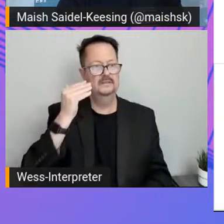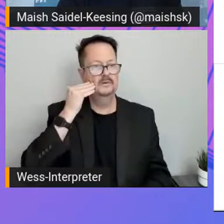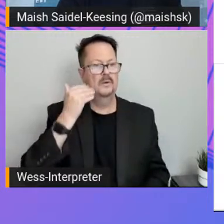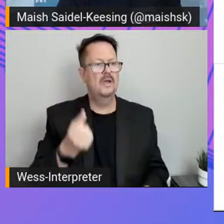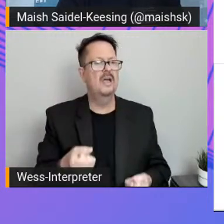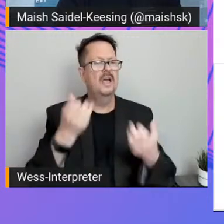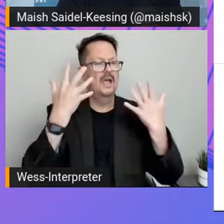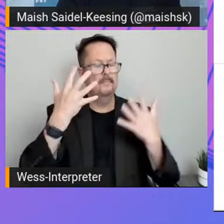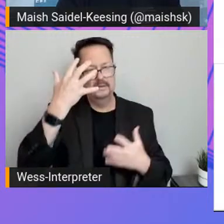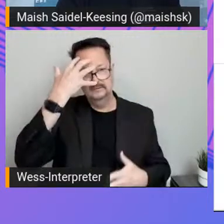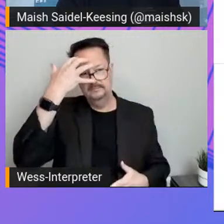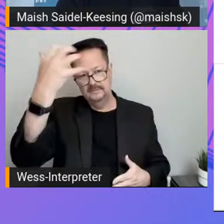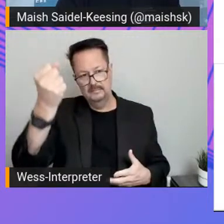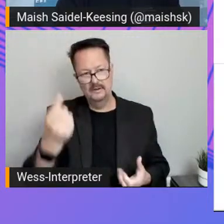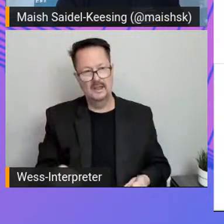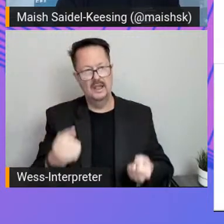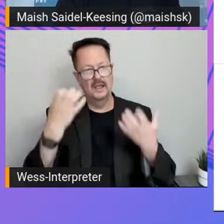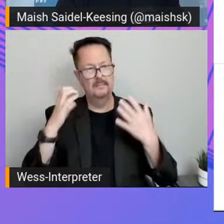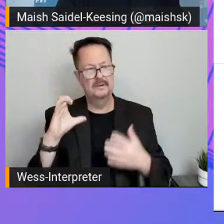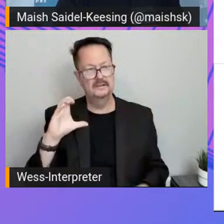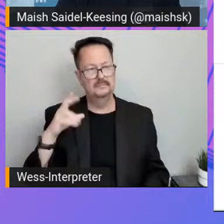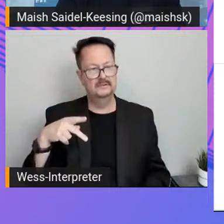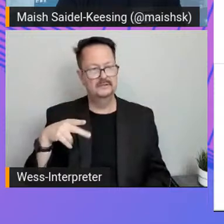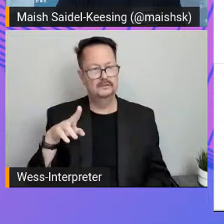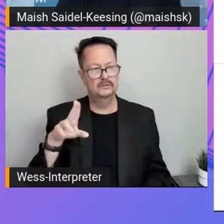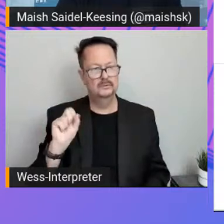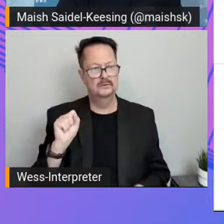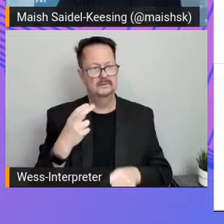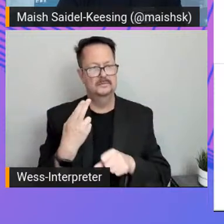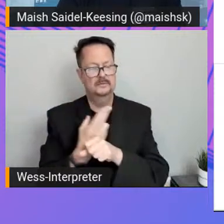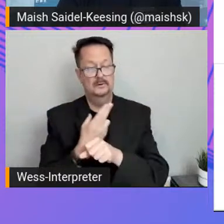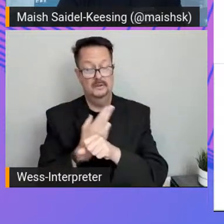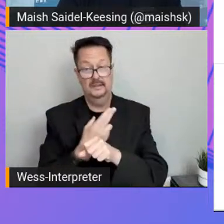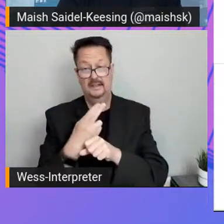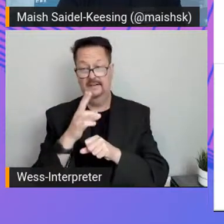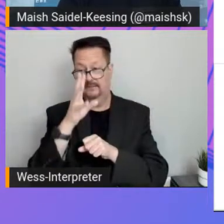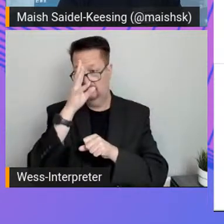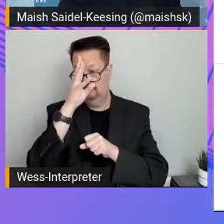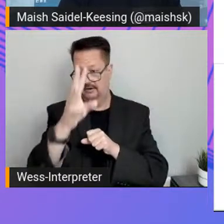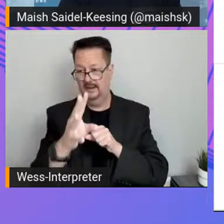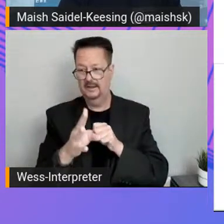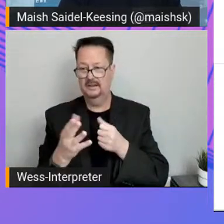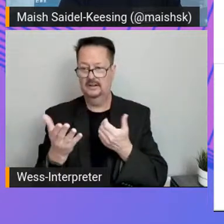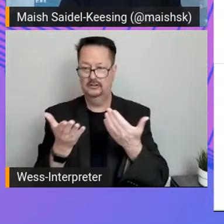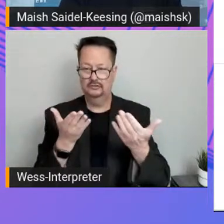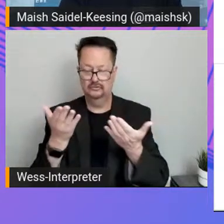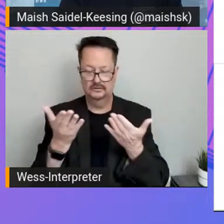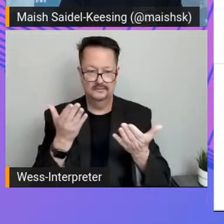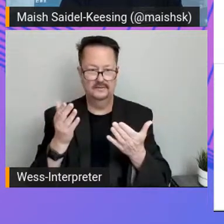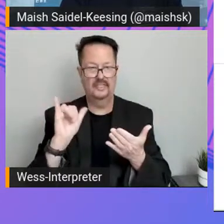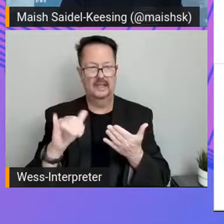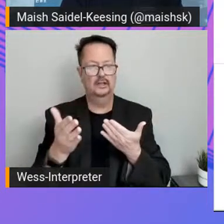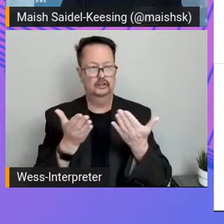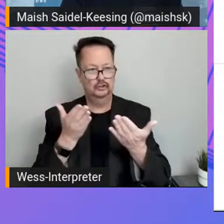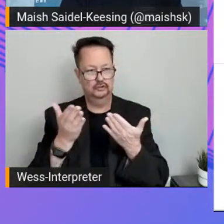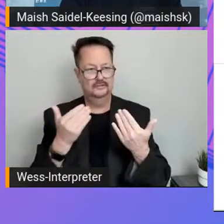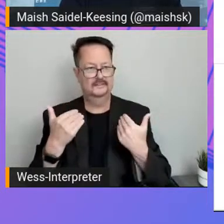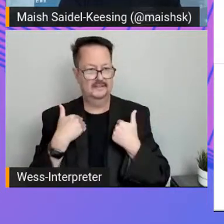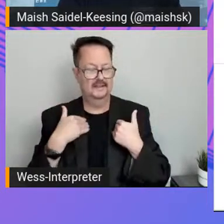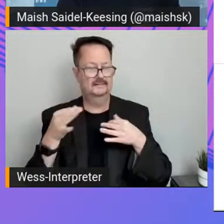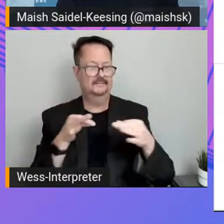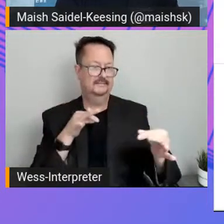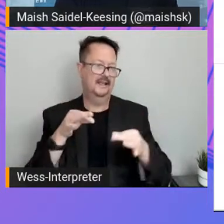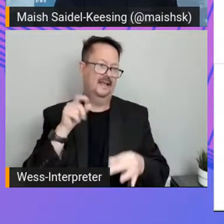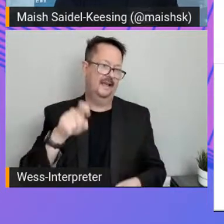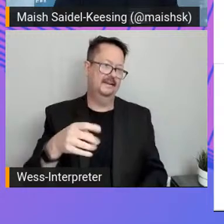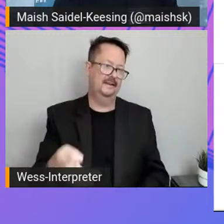and CPU is being reserved. Right? When you create a service, that service has a task definition. The task definition says, I need 4